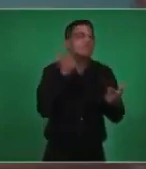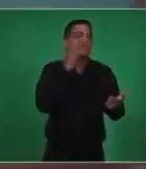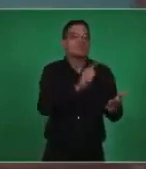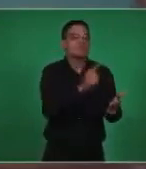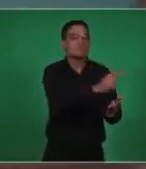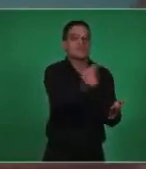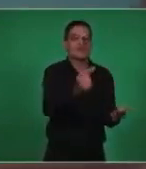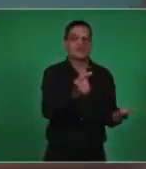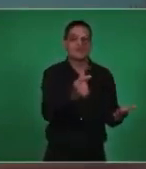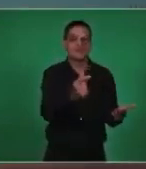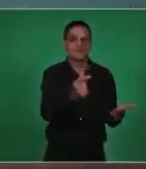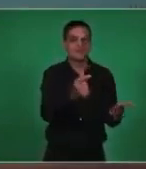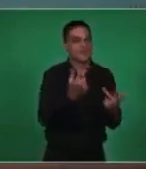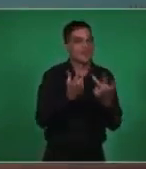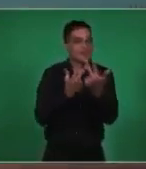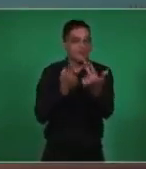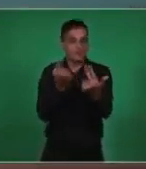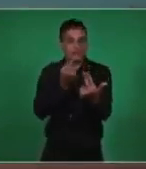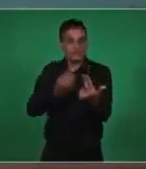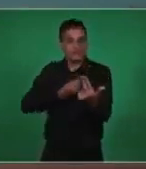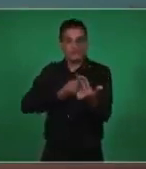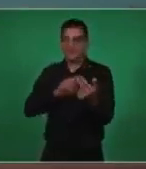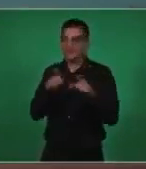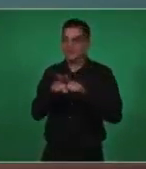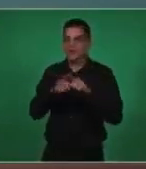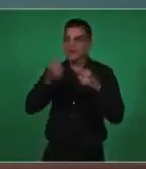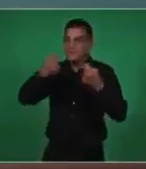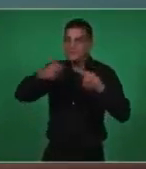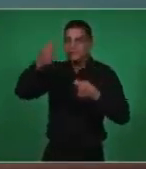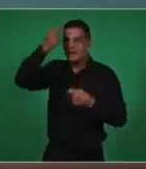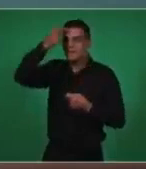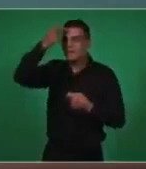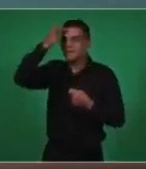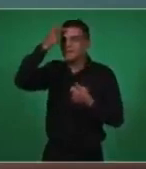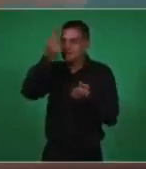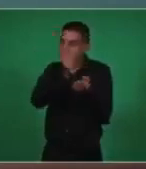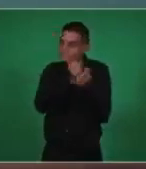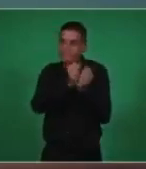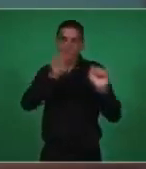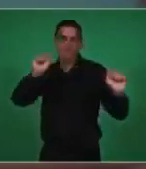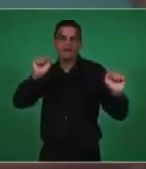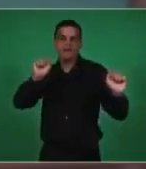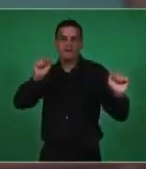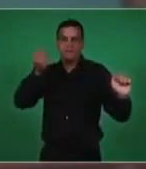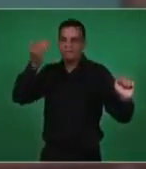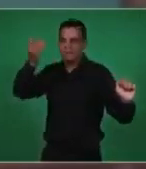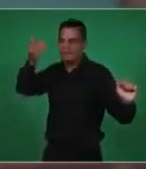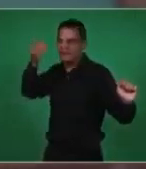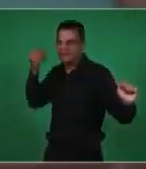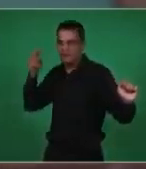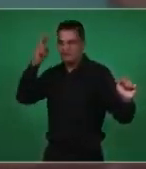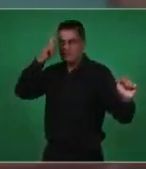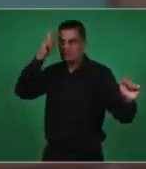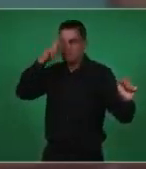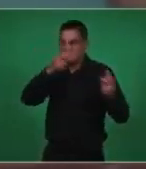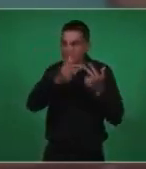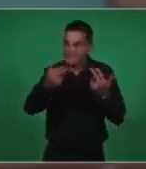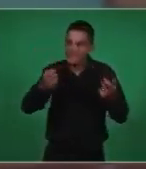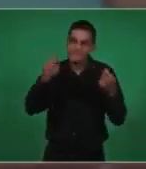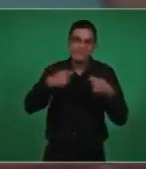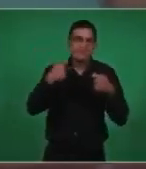army. And there are many times carts are being lodged in your mind. The Lord wants to operate a